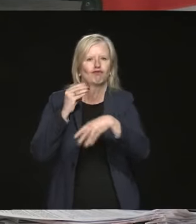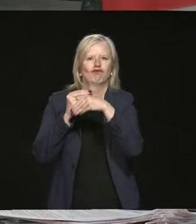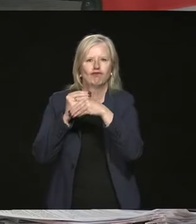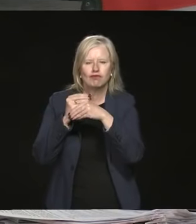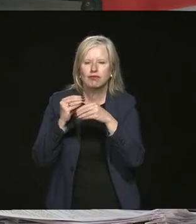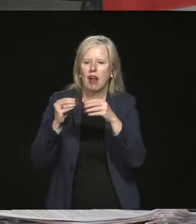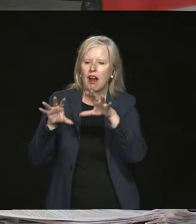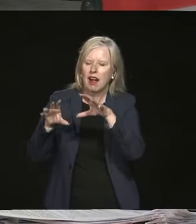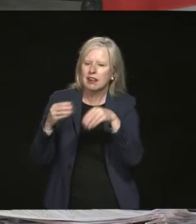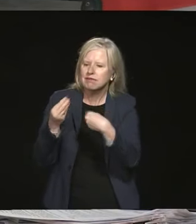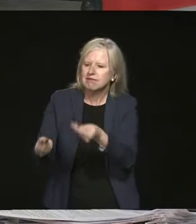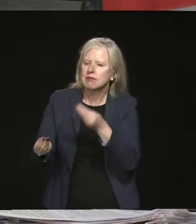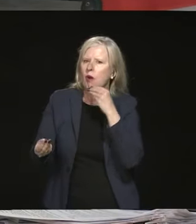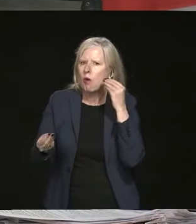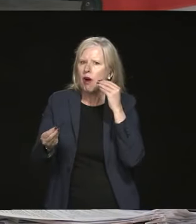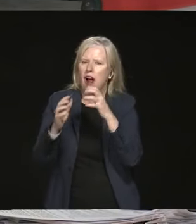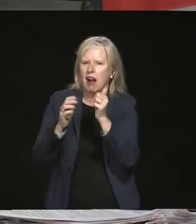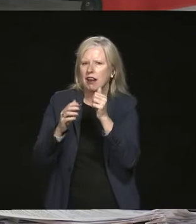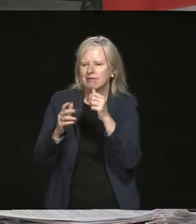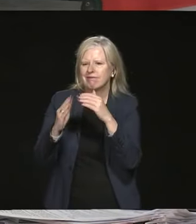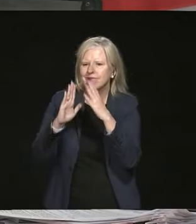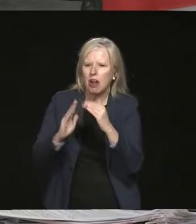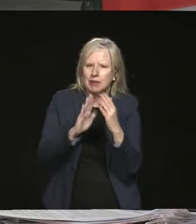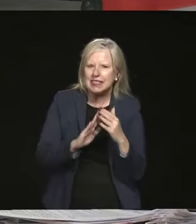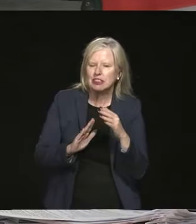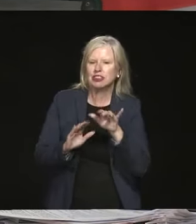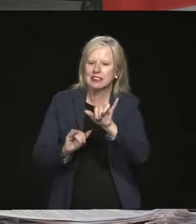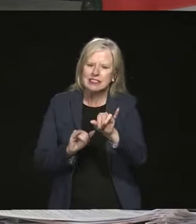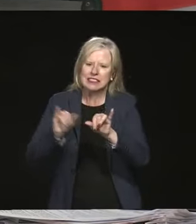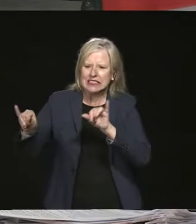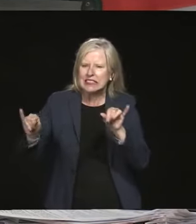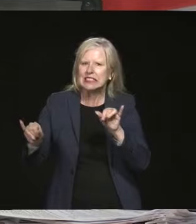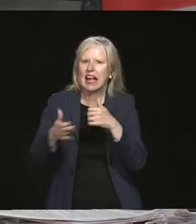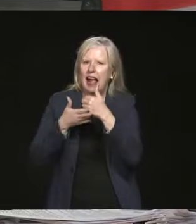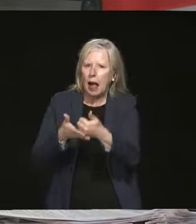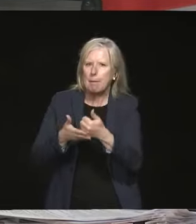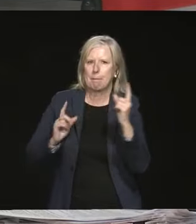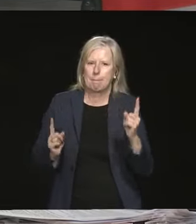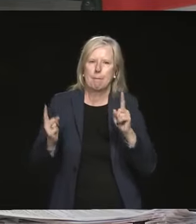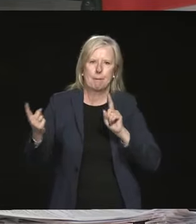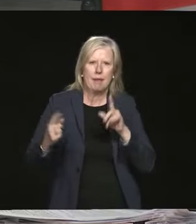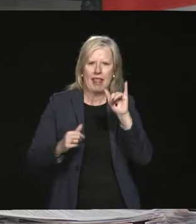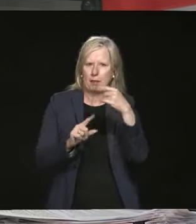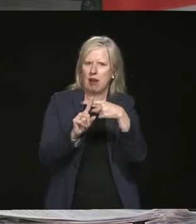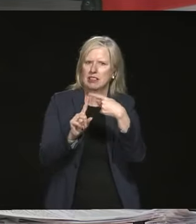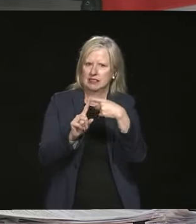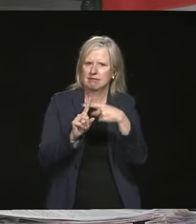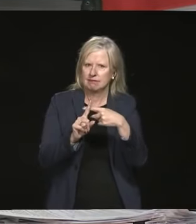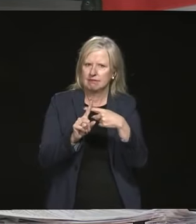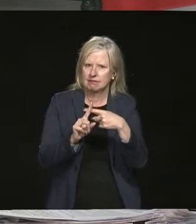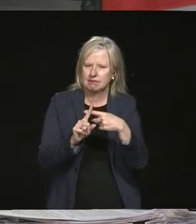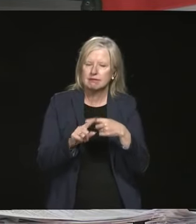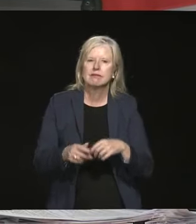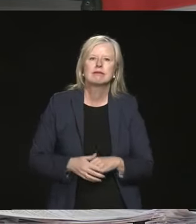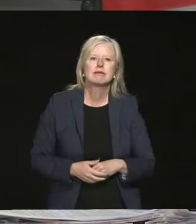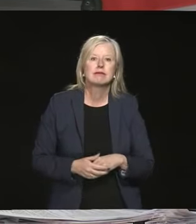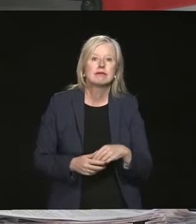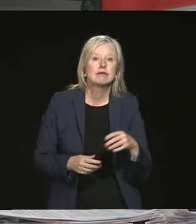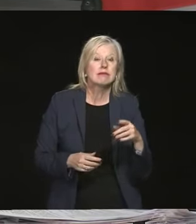crowding and facilitate physical distancing. This is a good step forwards. Volunteers are reaching out to support